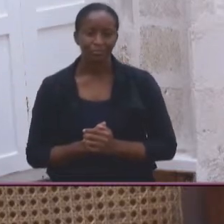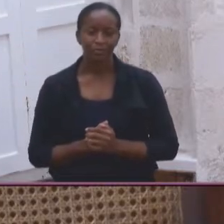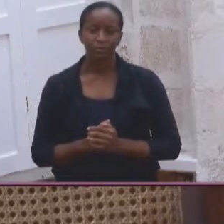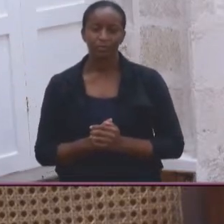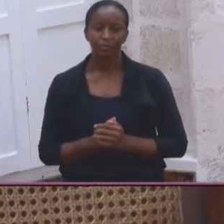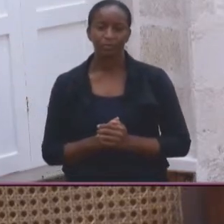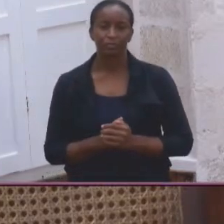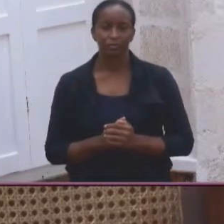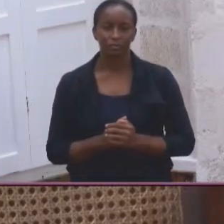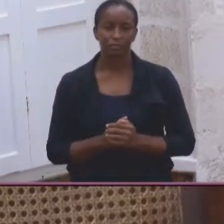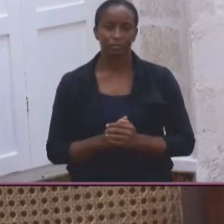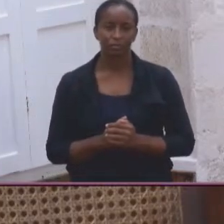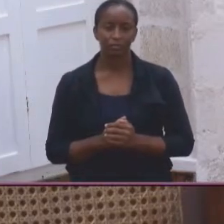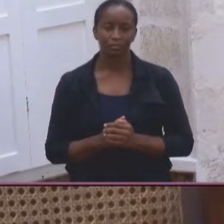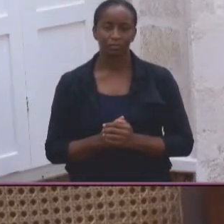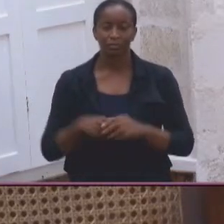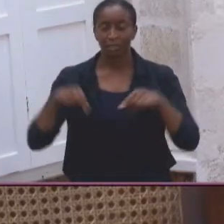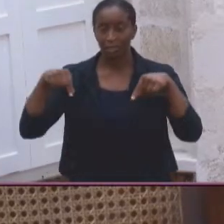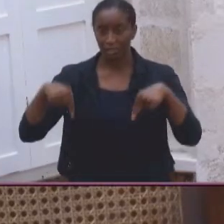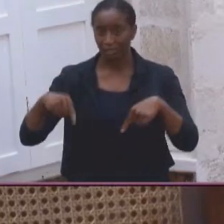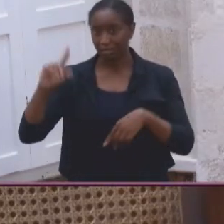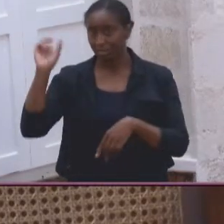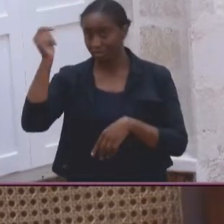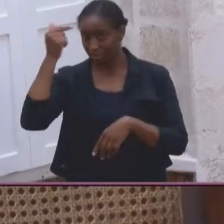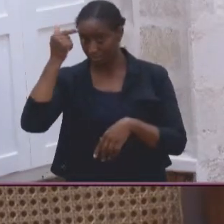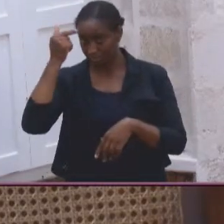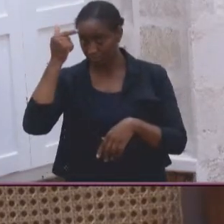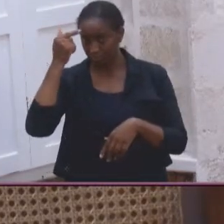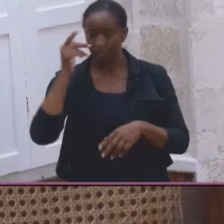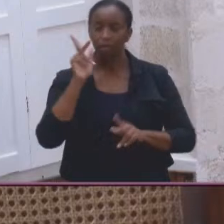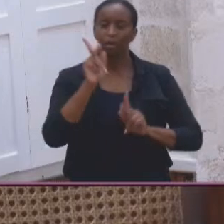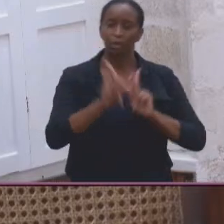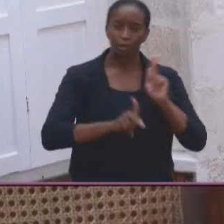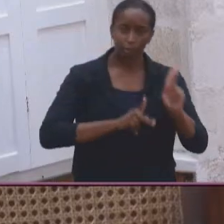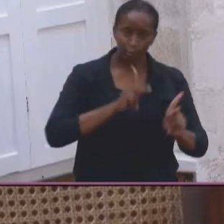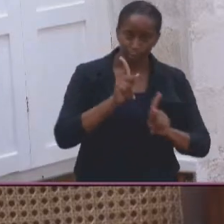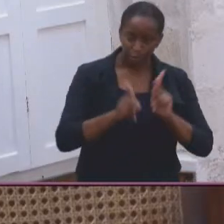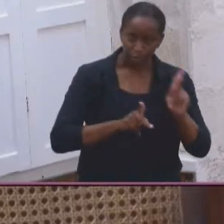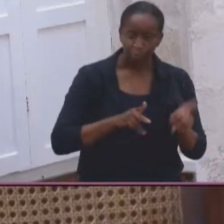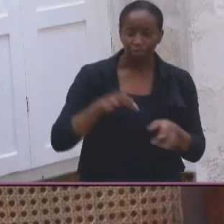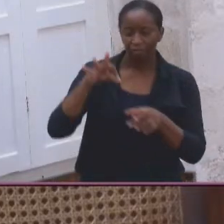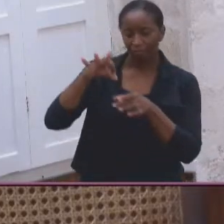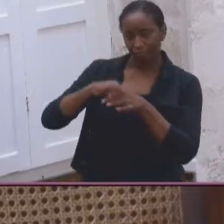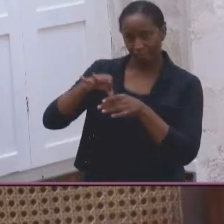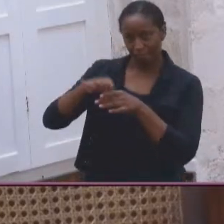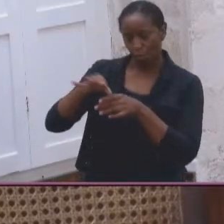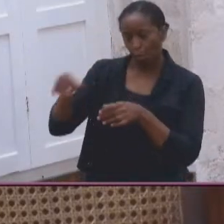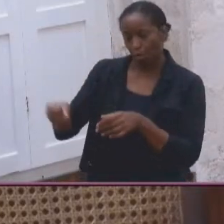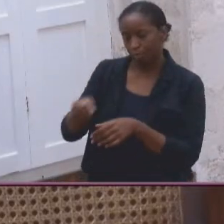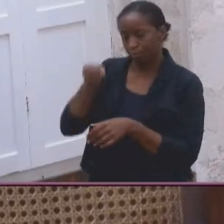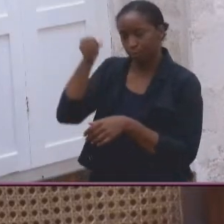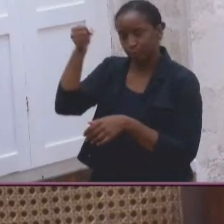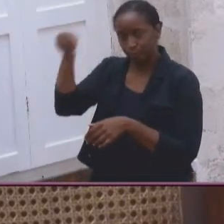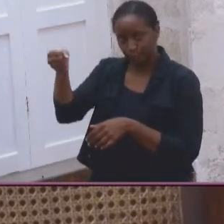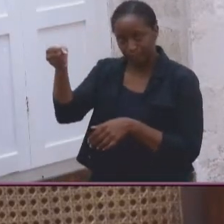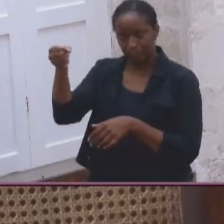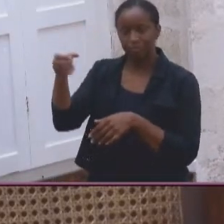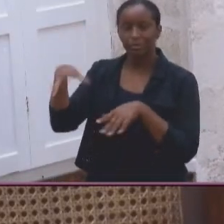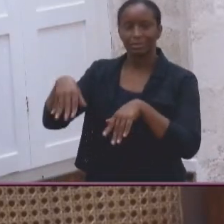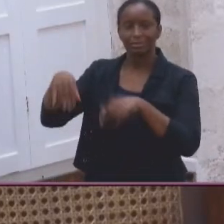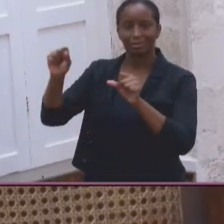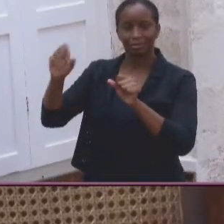mandate that this government has had, they have used it many times, sir. They've spoken about it many times. They have